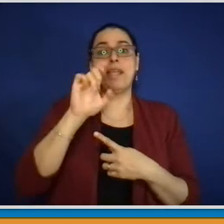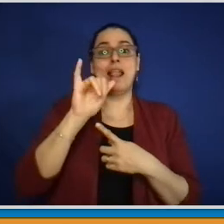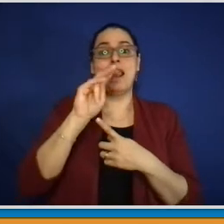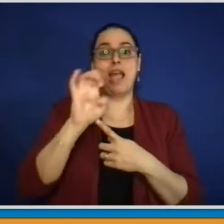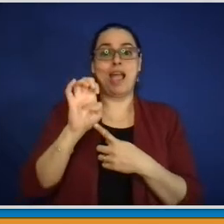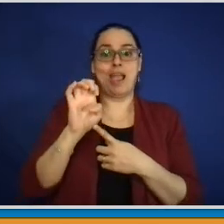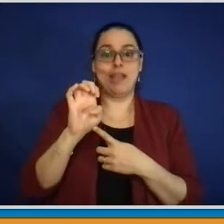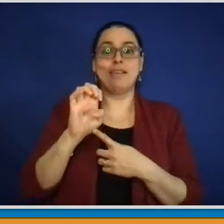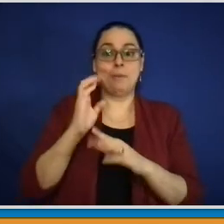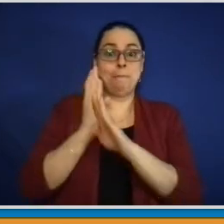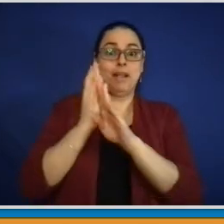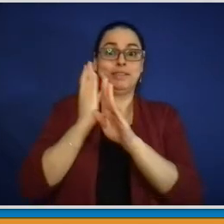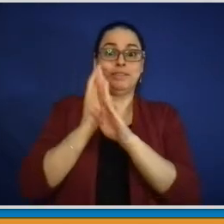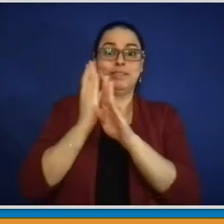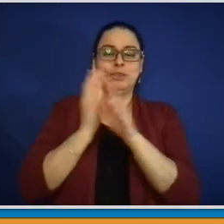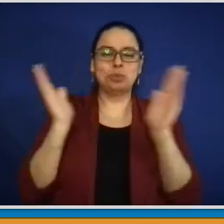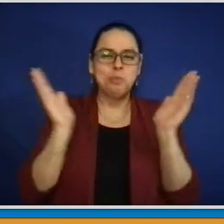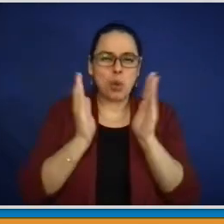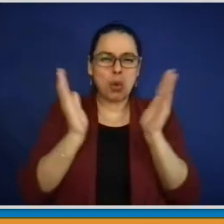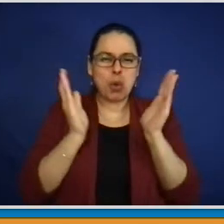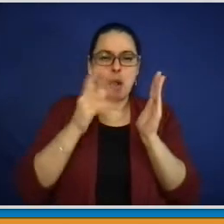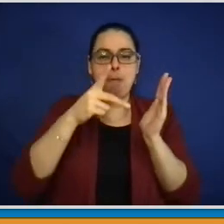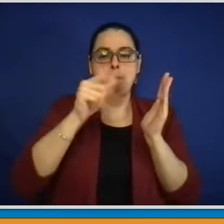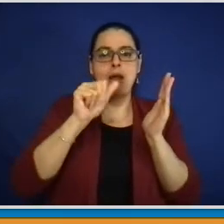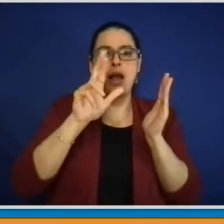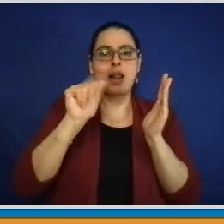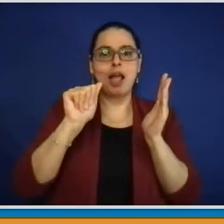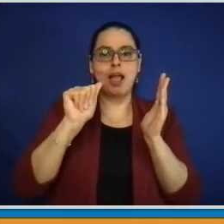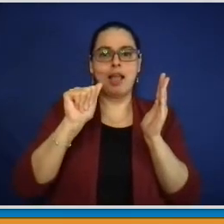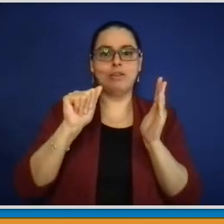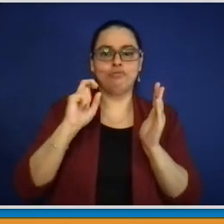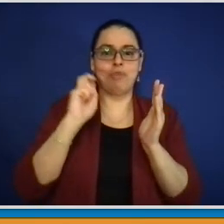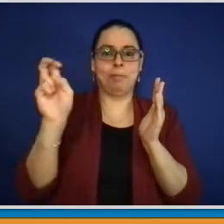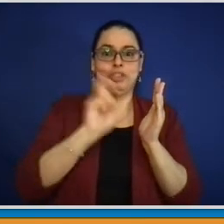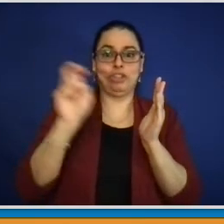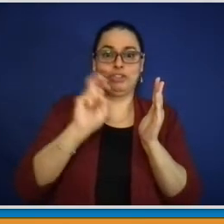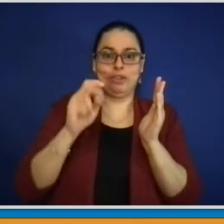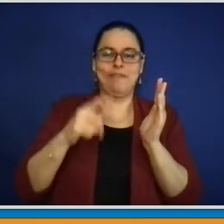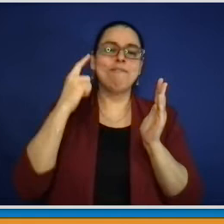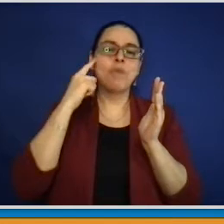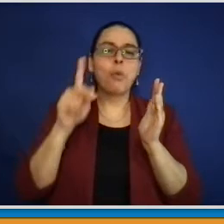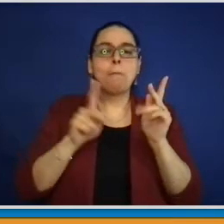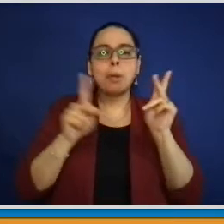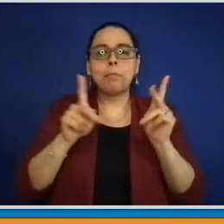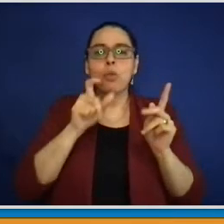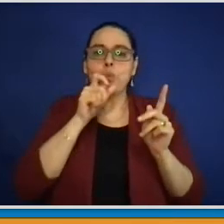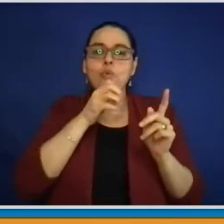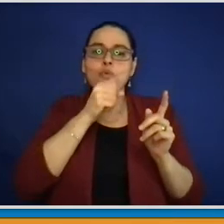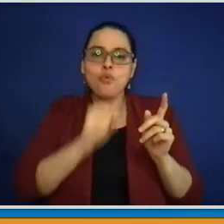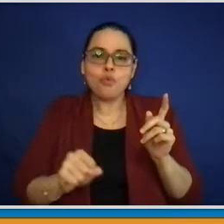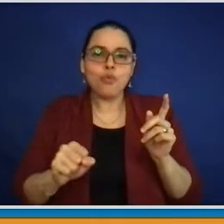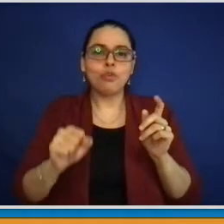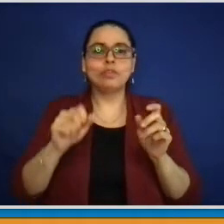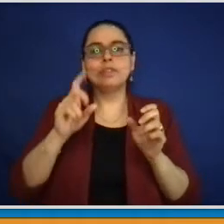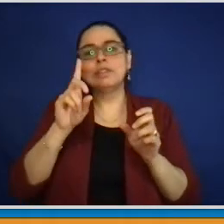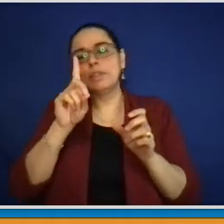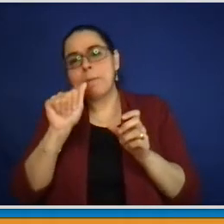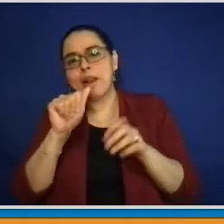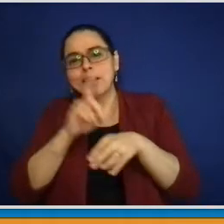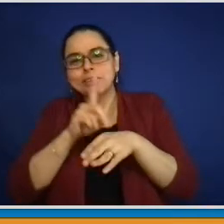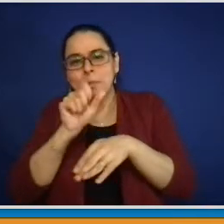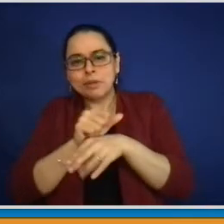vaccine. The transportation will take you to your point of vaccination and bring you back. And that relieves the concern